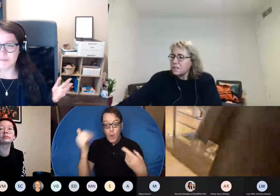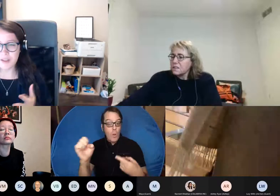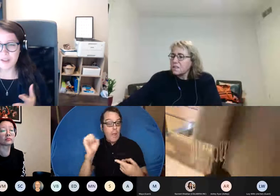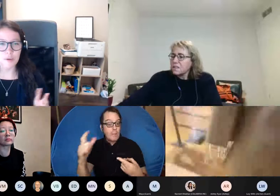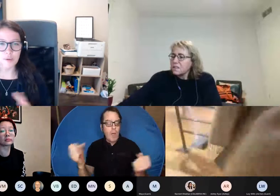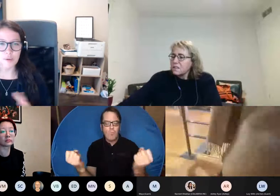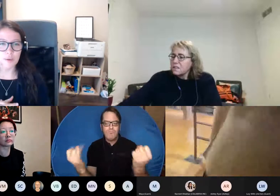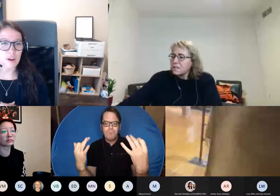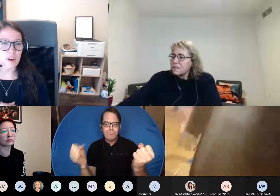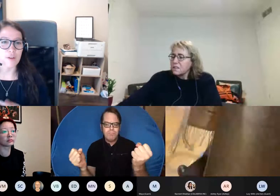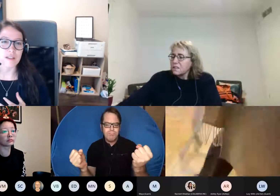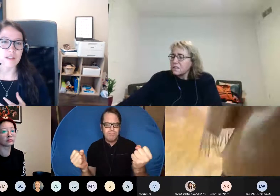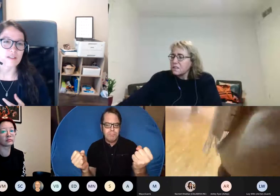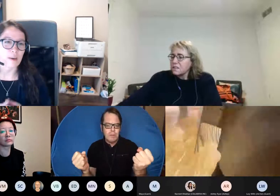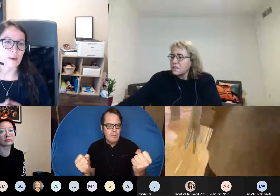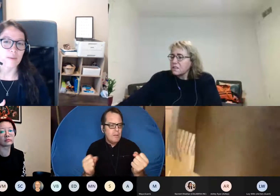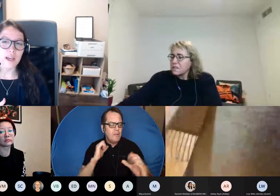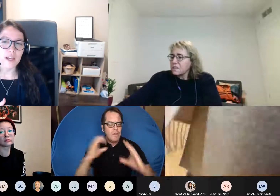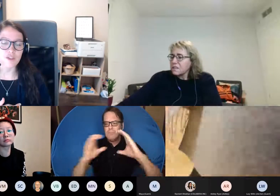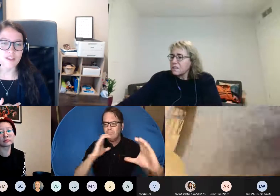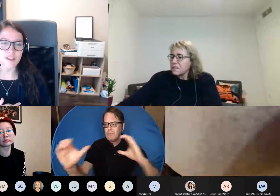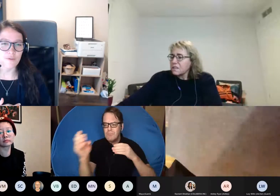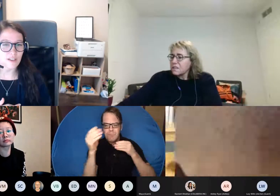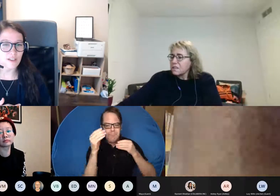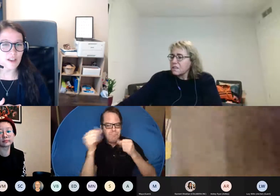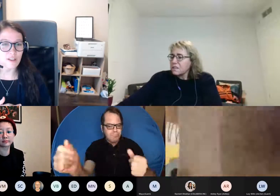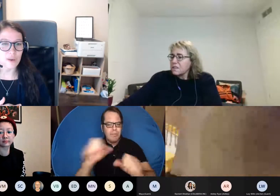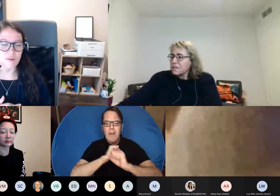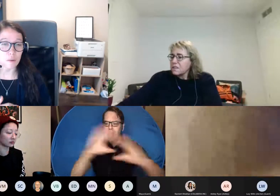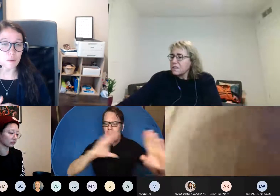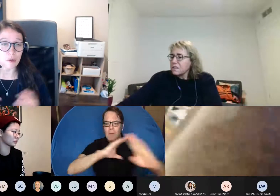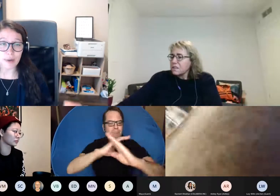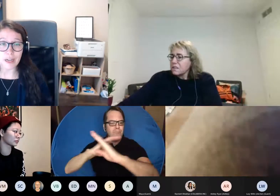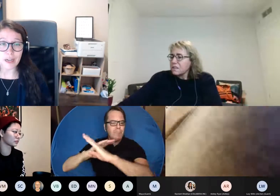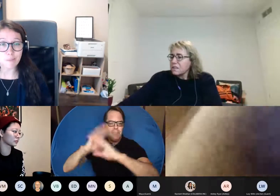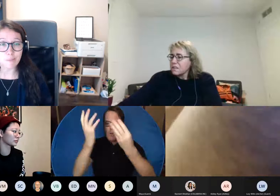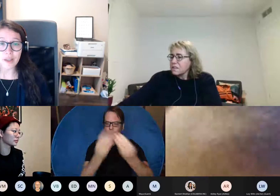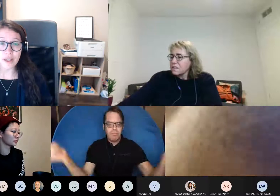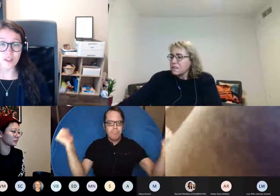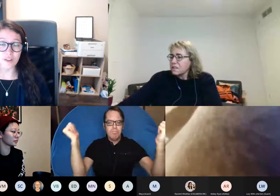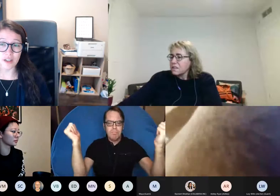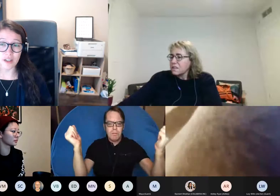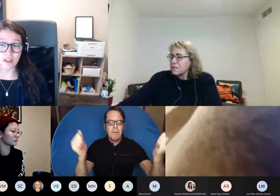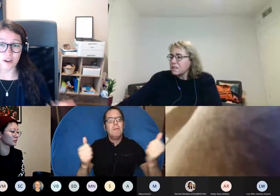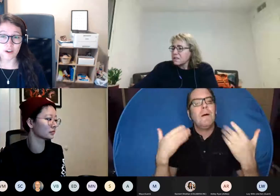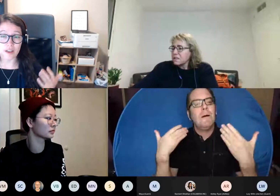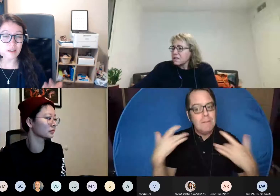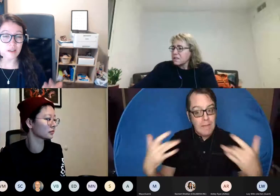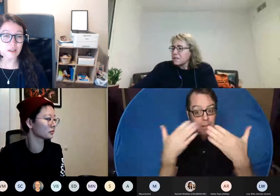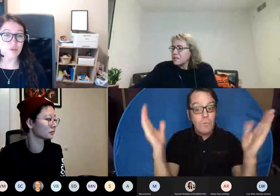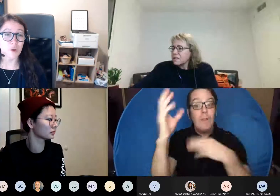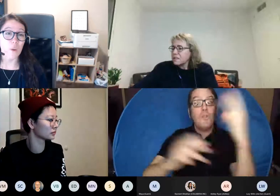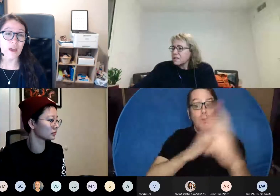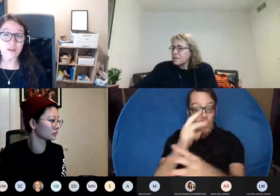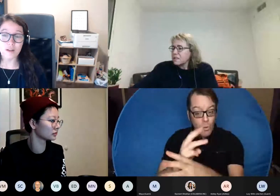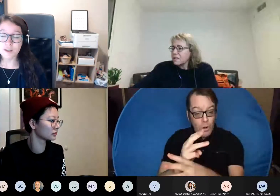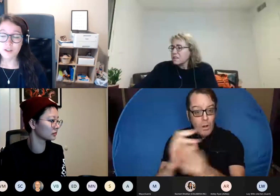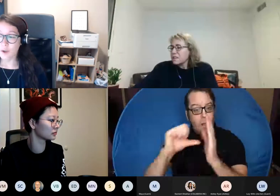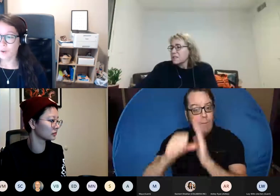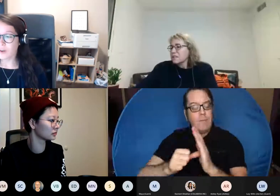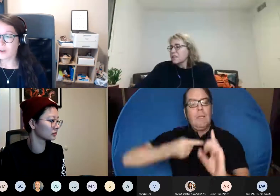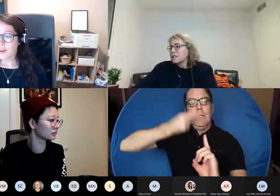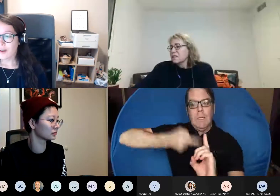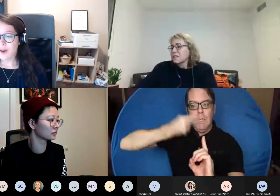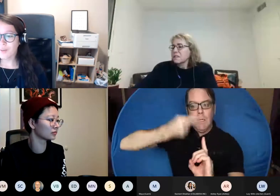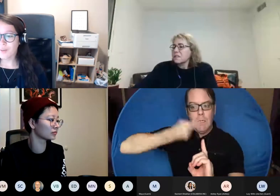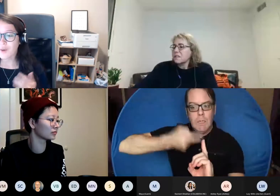and nothing would be really off limits to them. It is just the fact that the rest of the world right now is functioning in a very hearing-centric way.